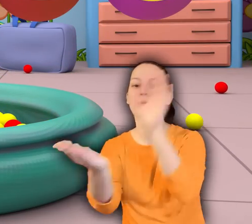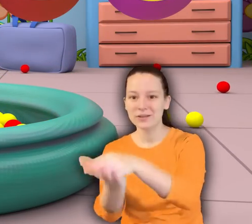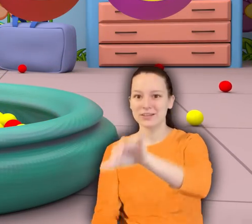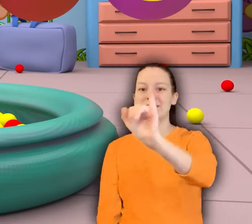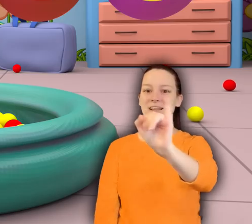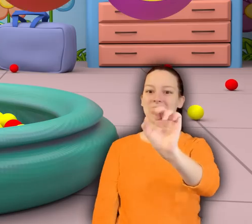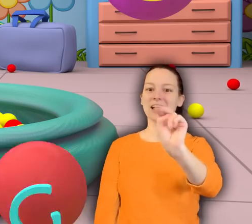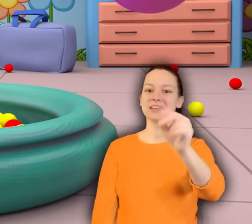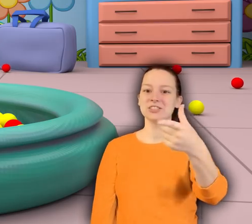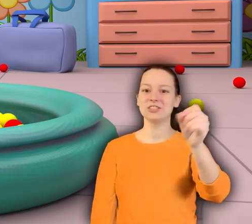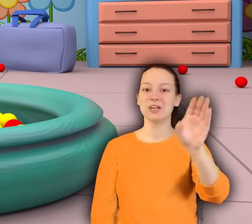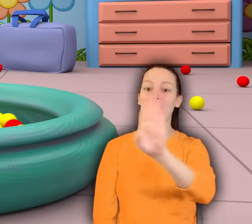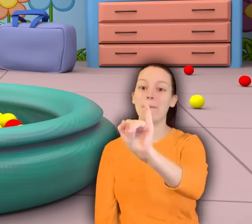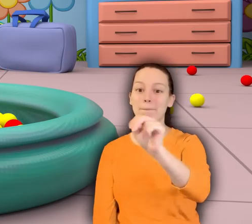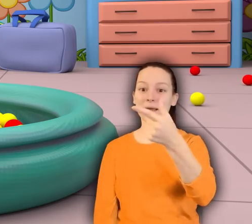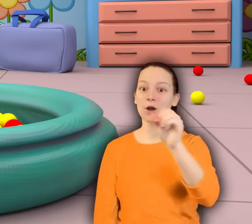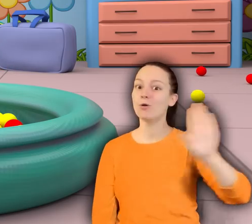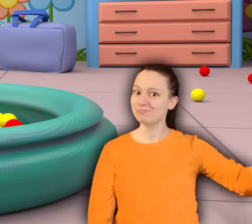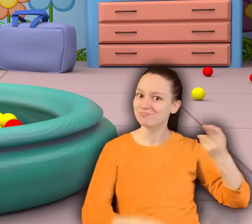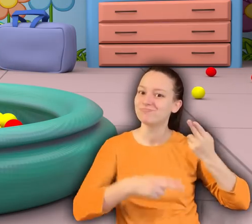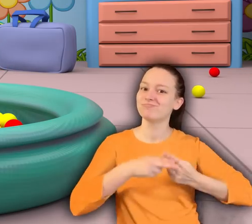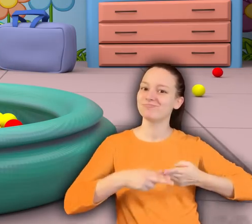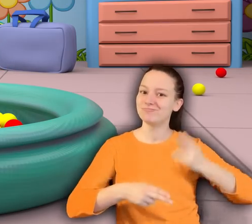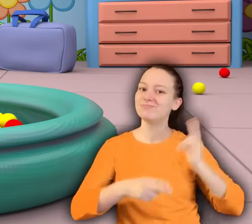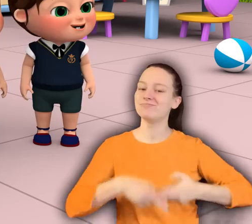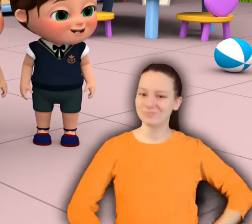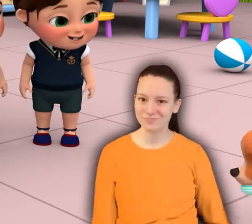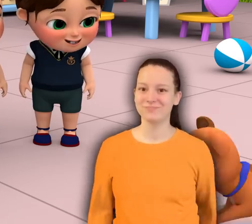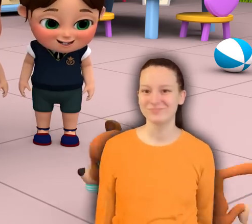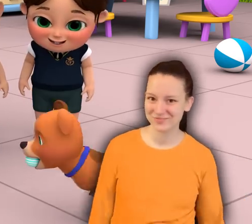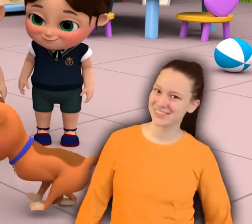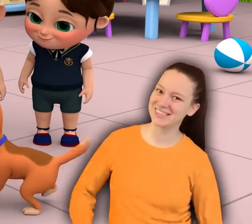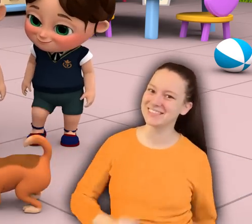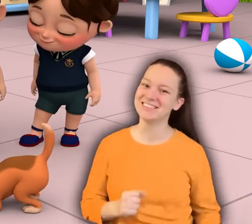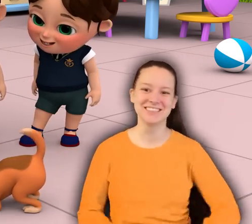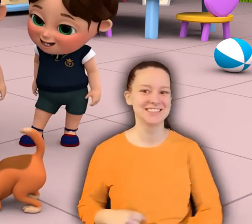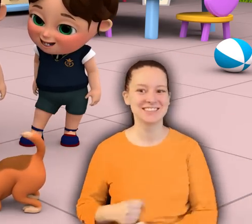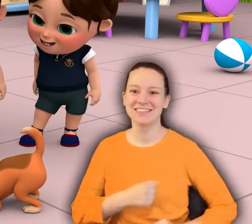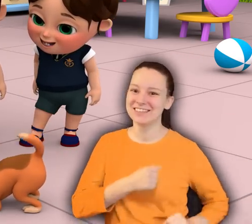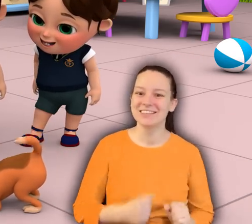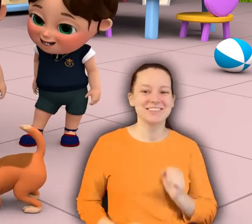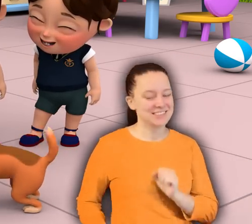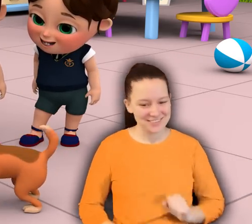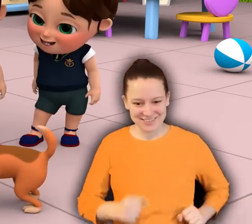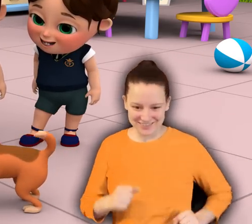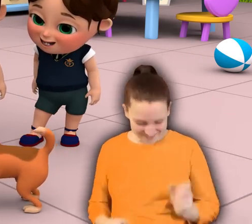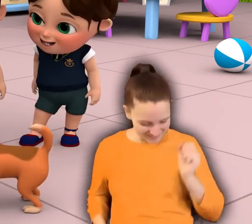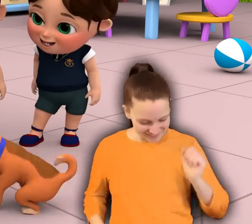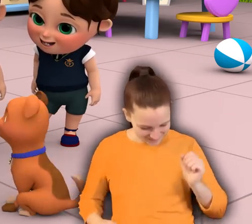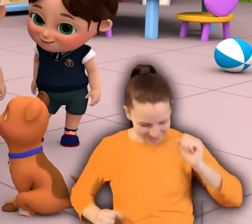i-n-g-o i-n-g-o and Bingo was his name-o foreign